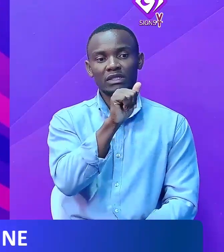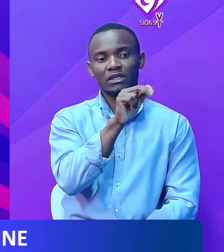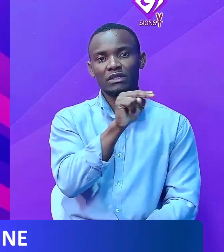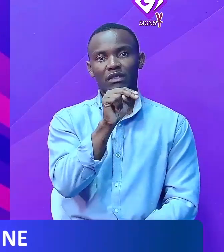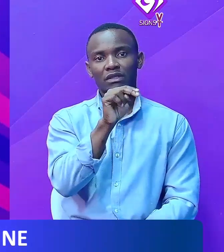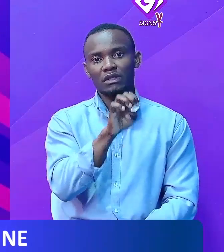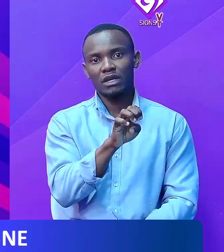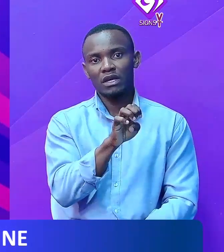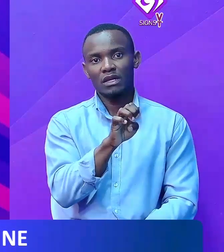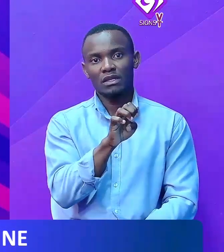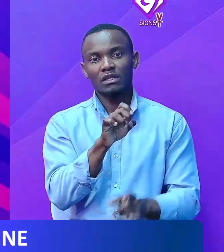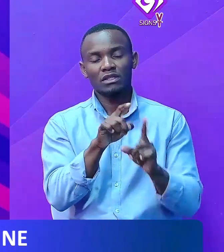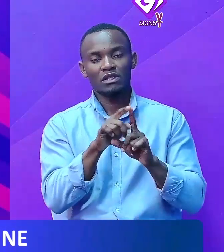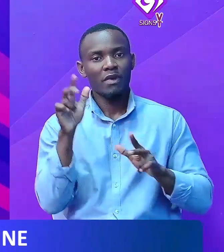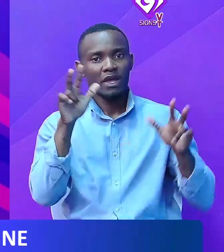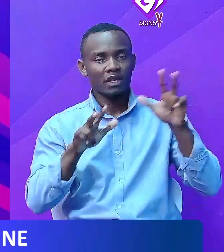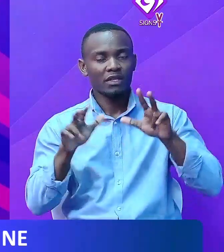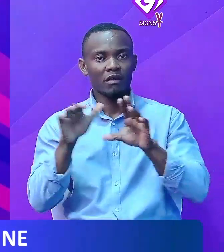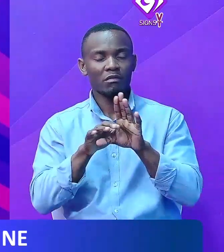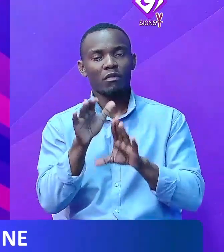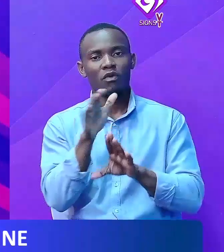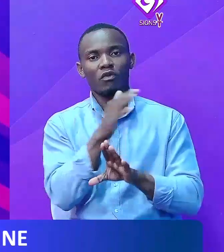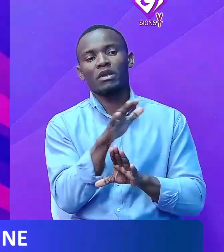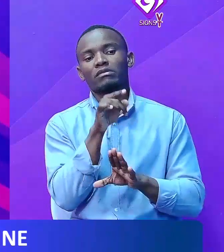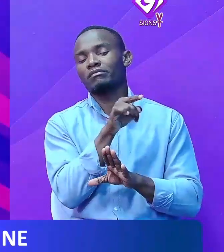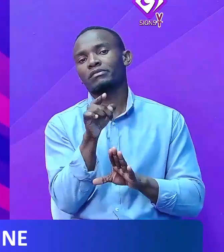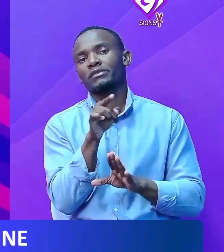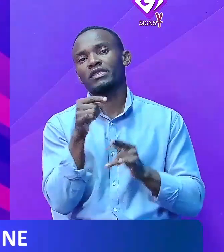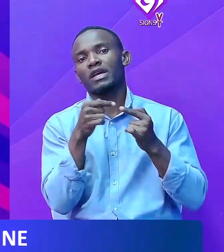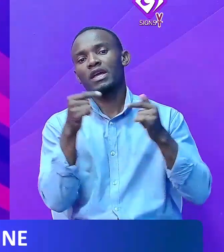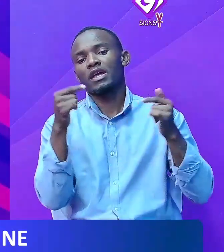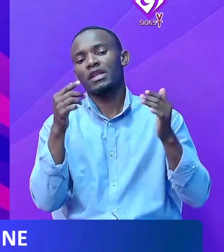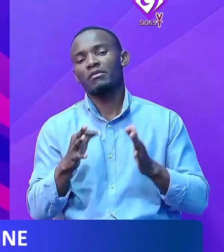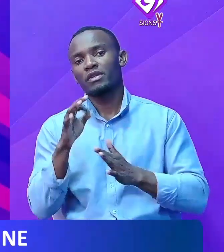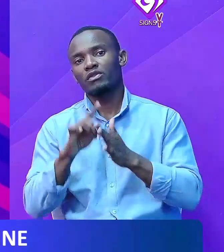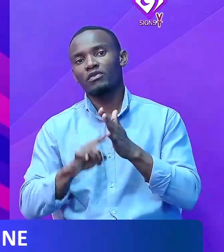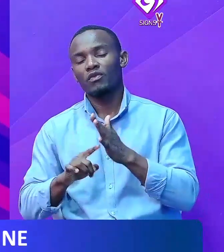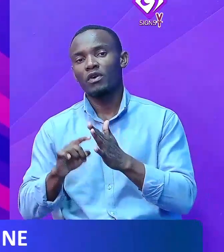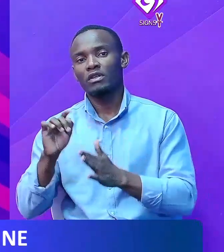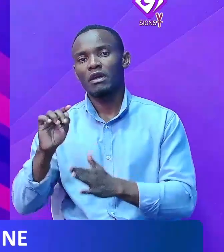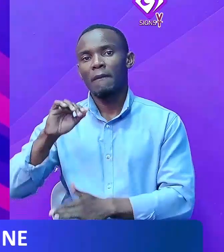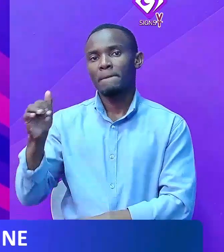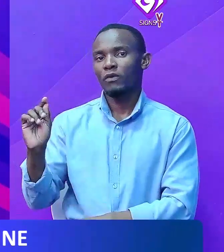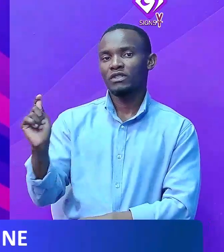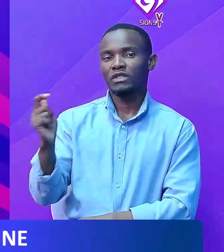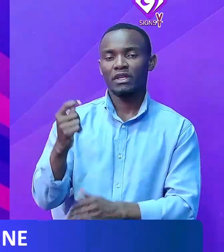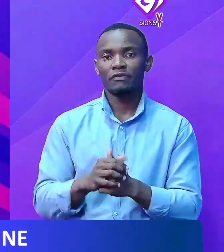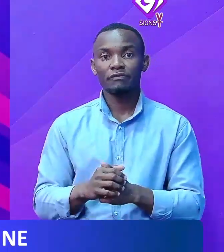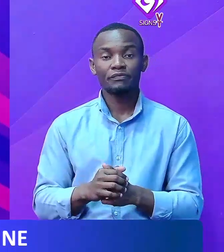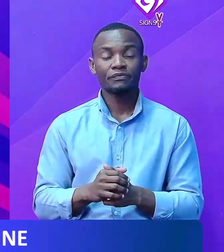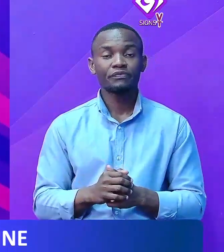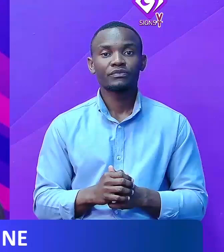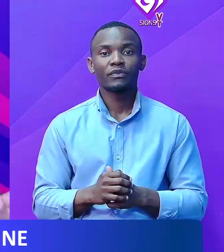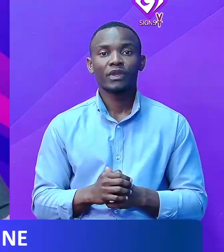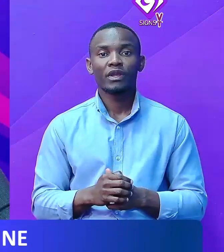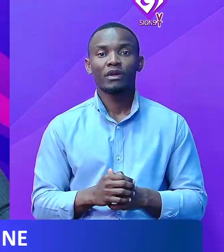Kirinyaga, members of parliament, enemies of Mount Kenya community. And former Deputy President Rigathi Gachagua